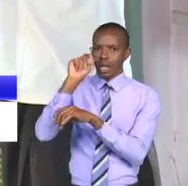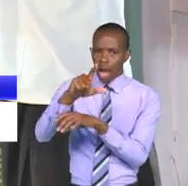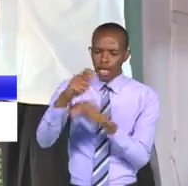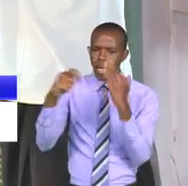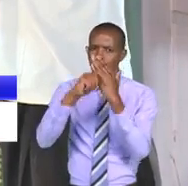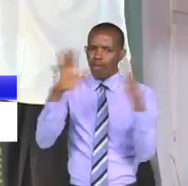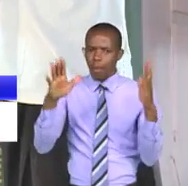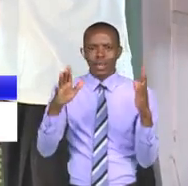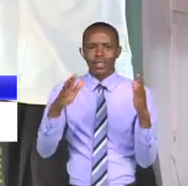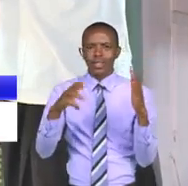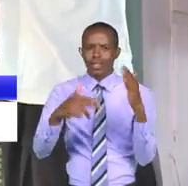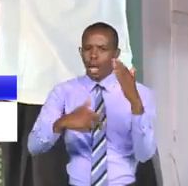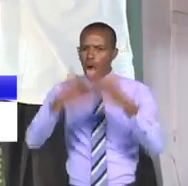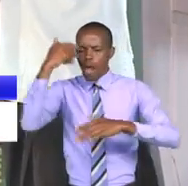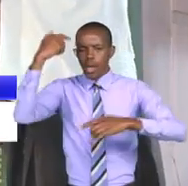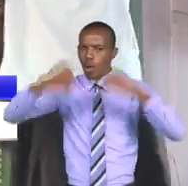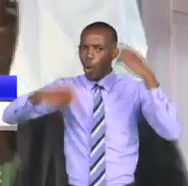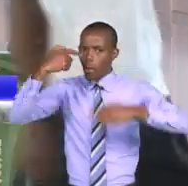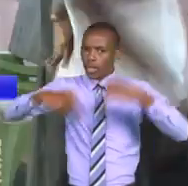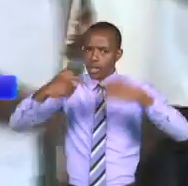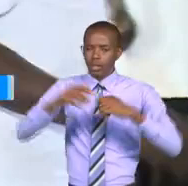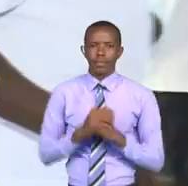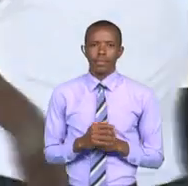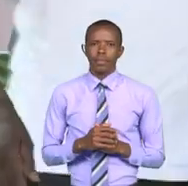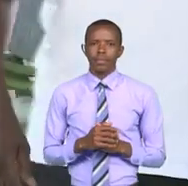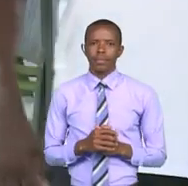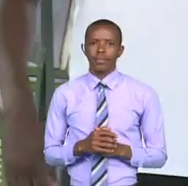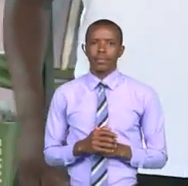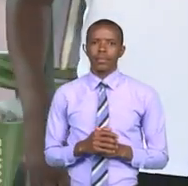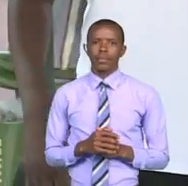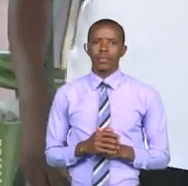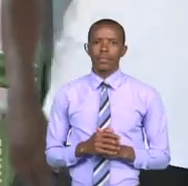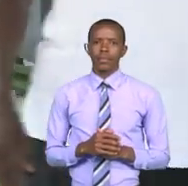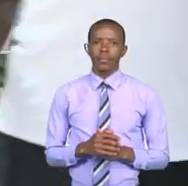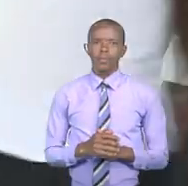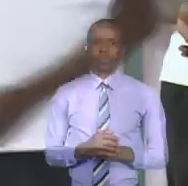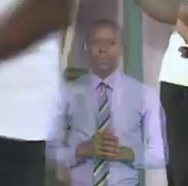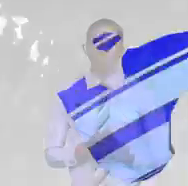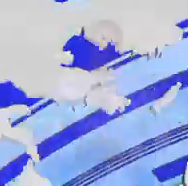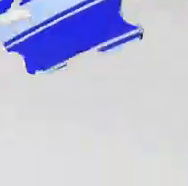popularly social, is highly competitive. Ivy Khavai, Switch TV Sports.